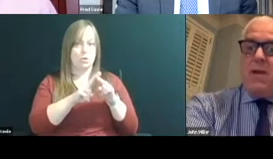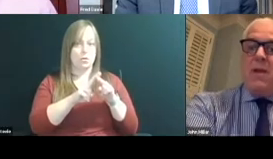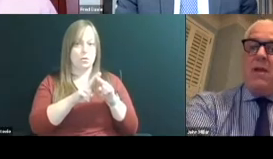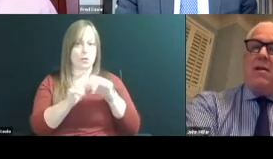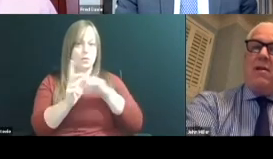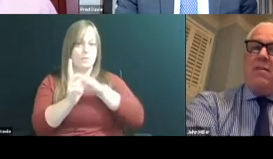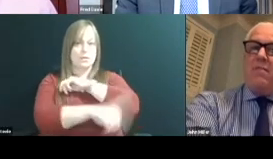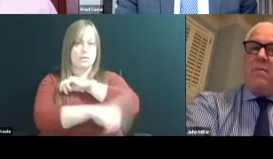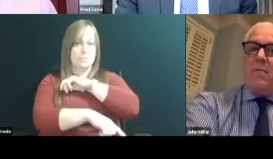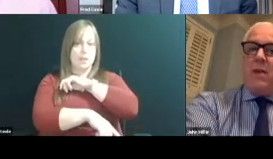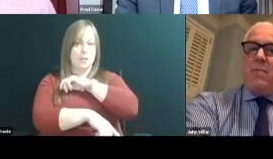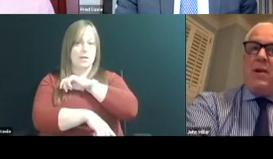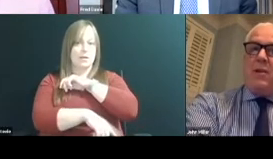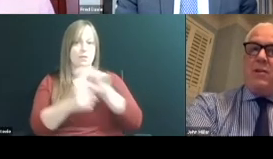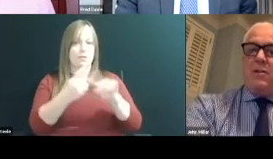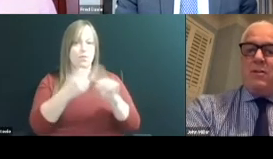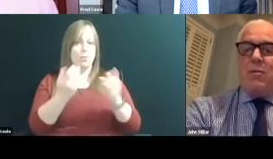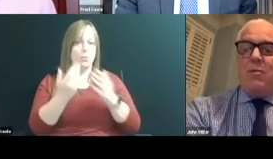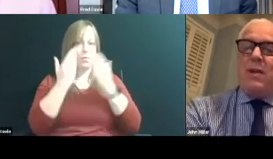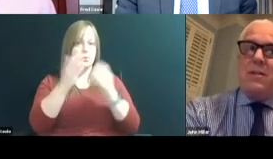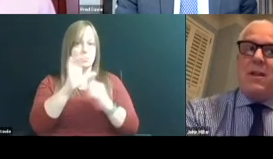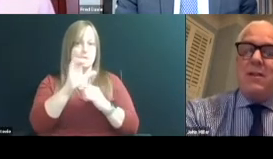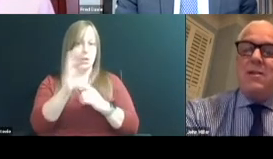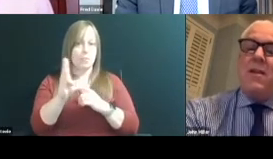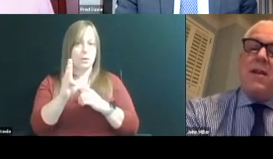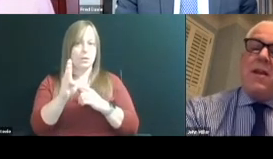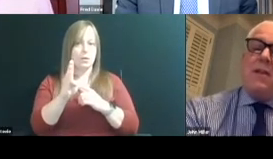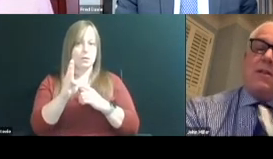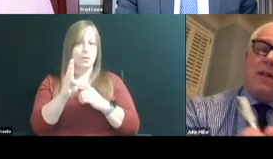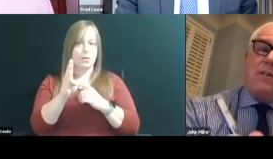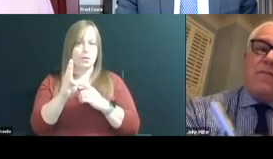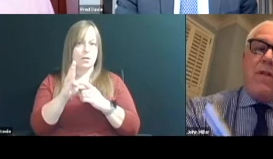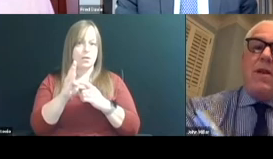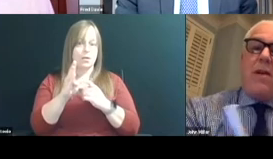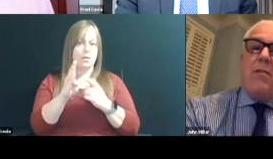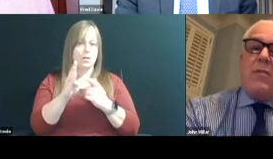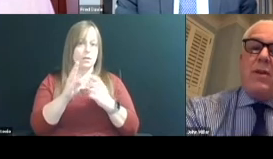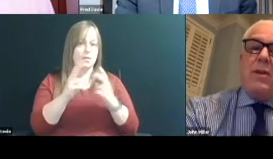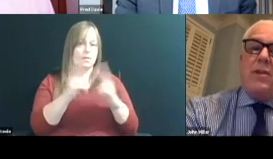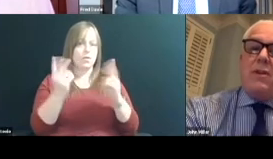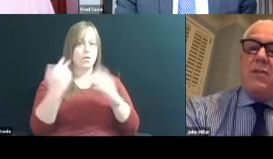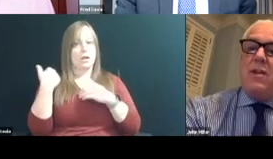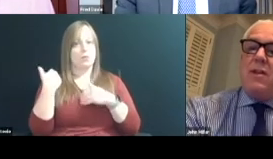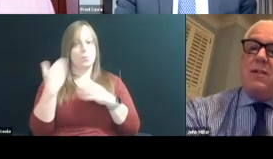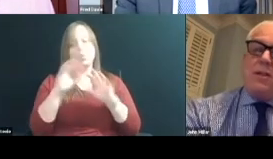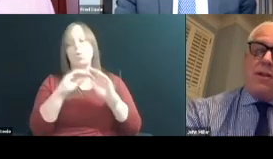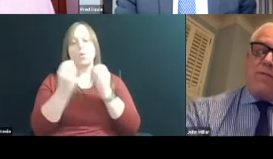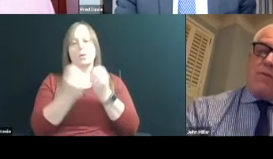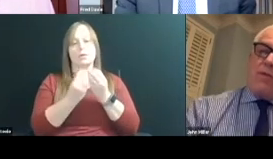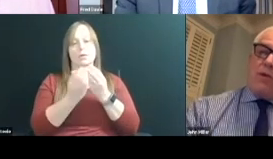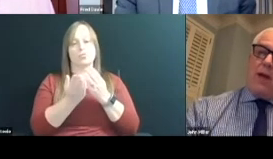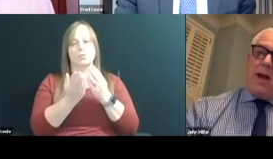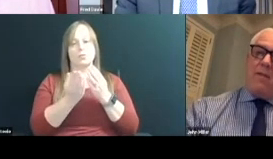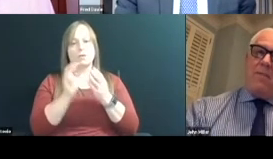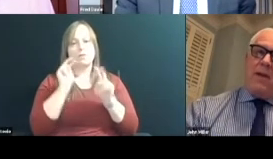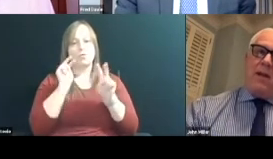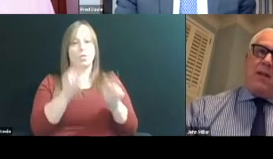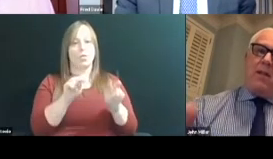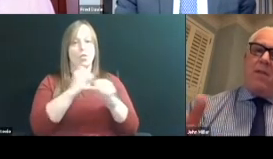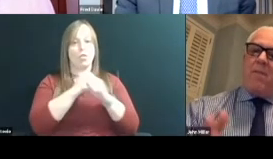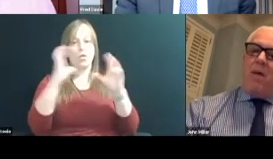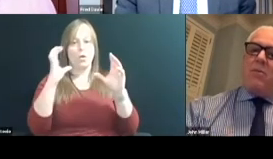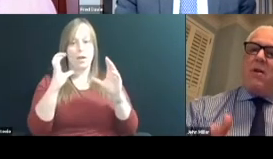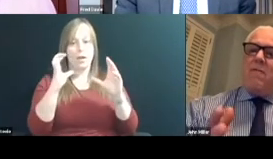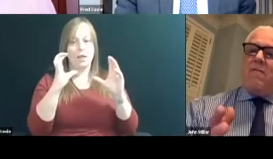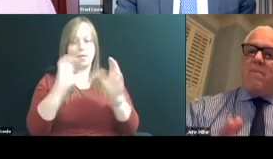discipline from the recommendations. So it's a very accountable organization, to the extent that if you look at